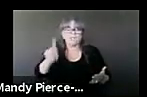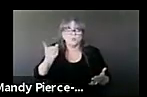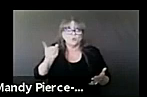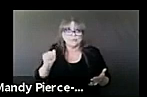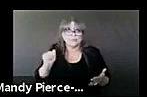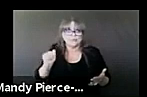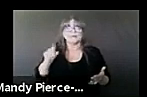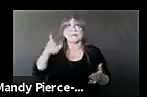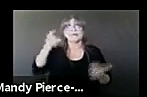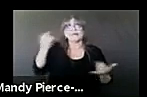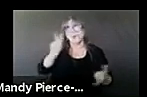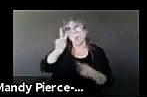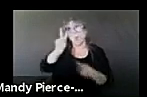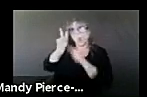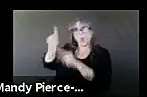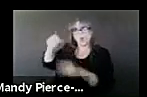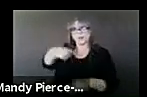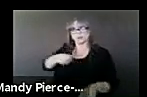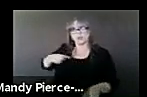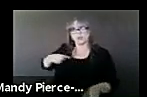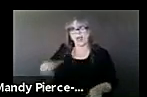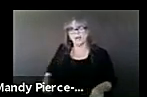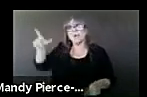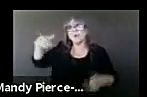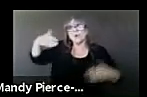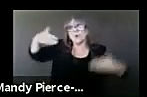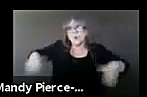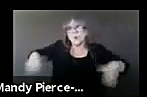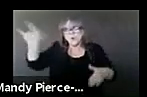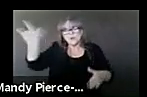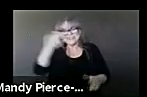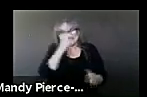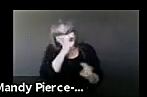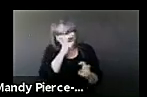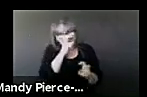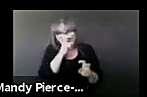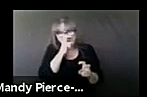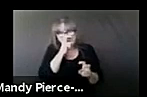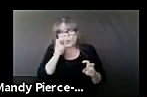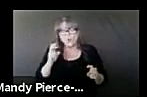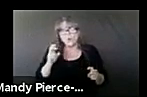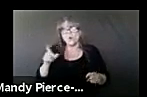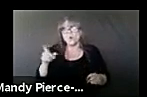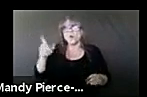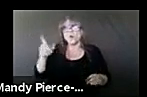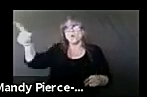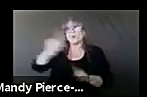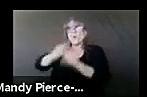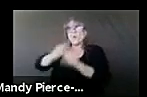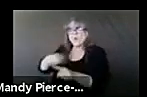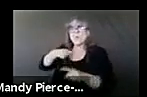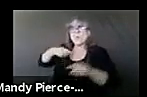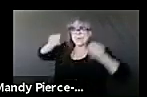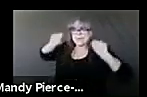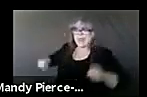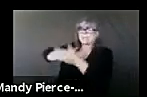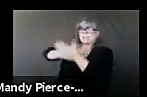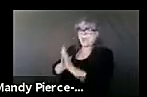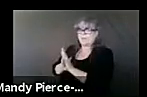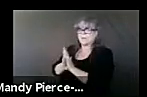That's probably on the extreme end of the spectrum. But certainly when we make these decisions